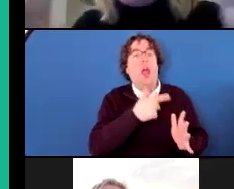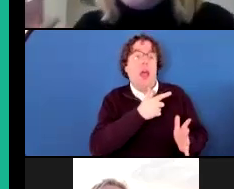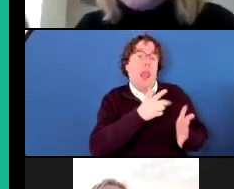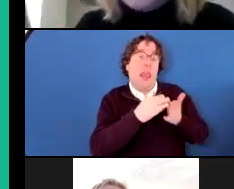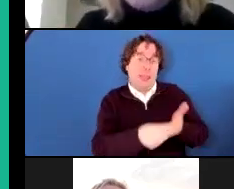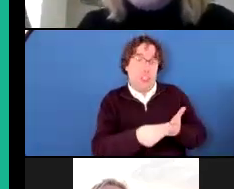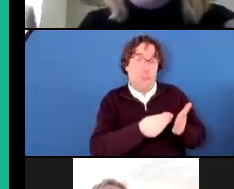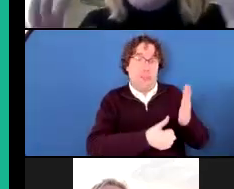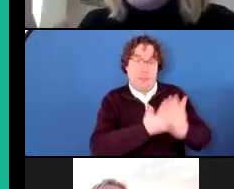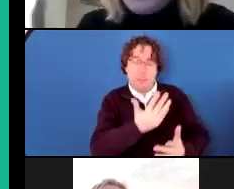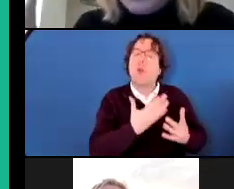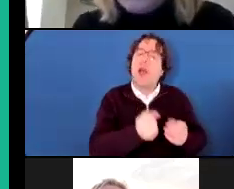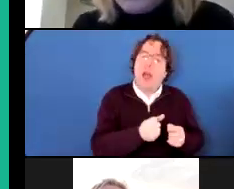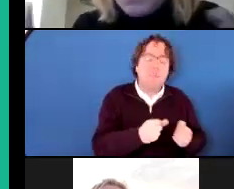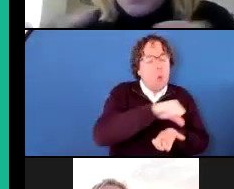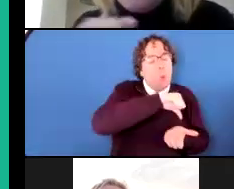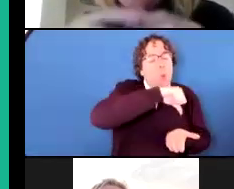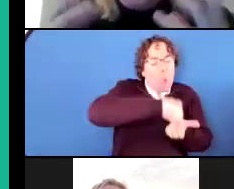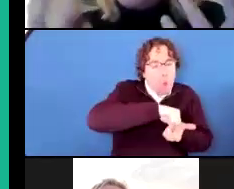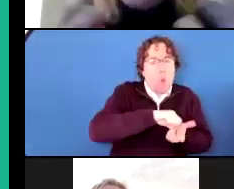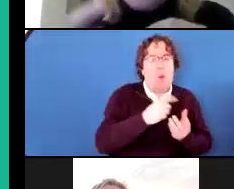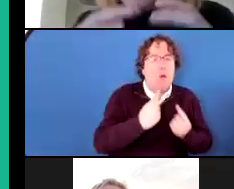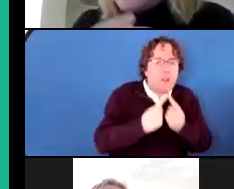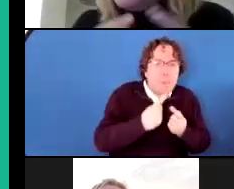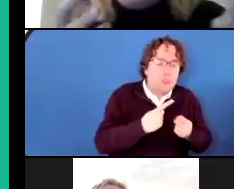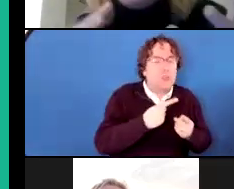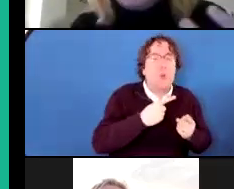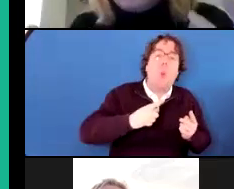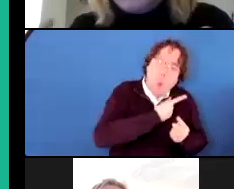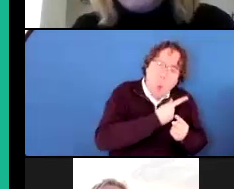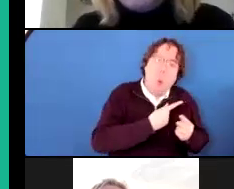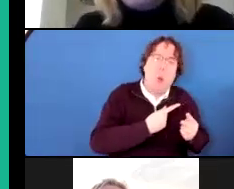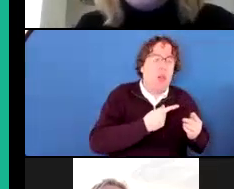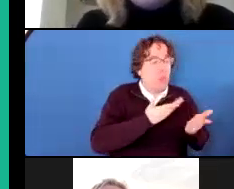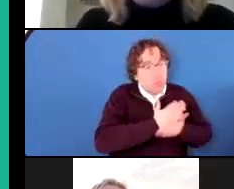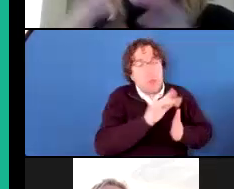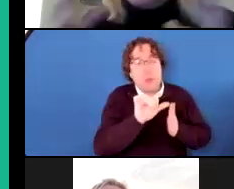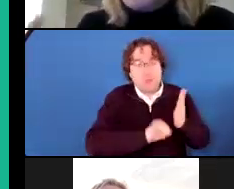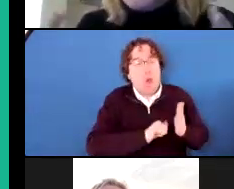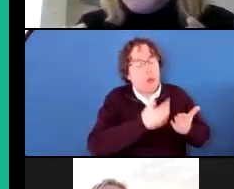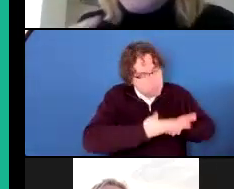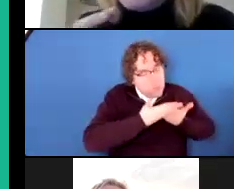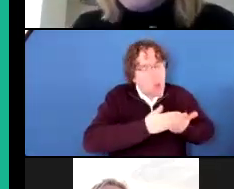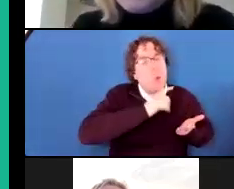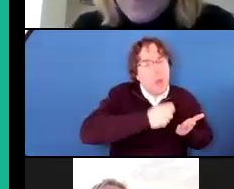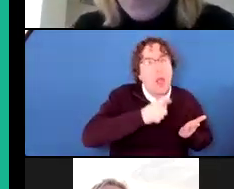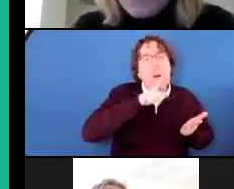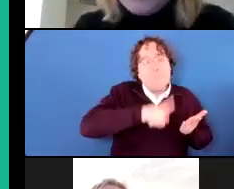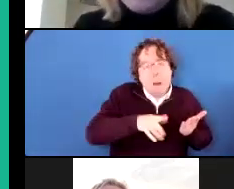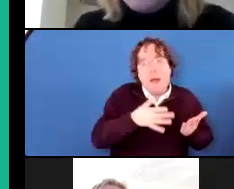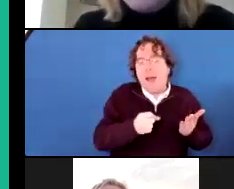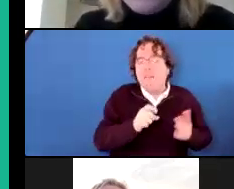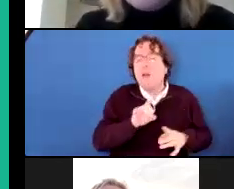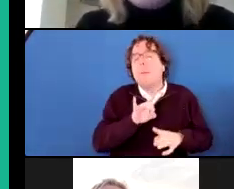some key content that all fellows will encounter, will journey through. But also it's